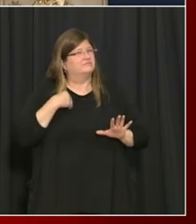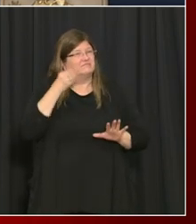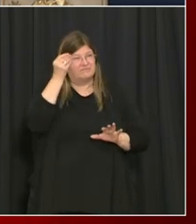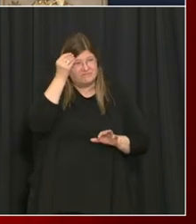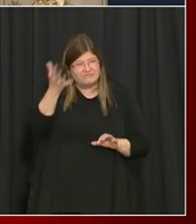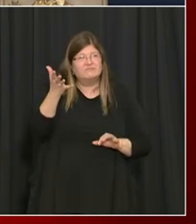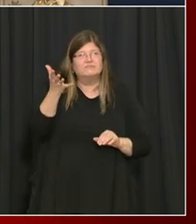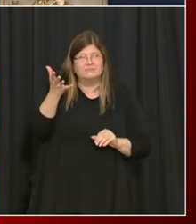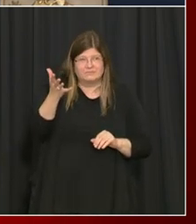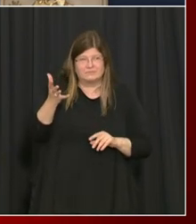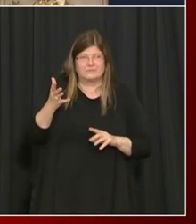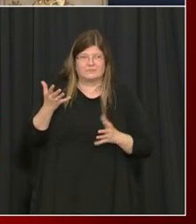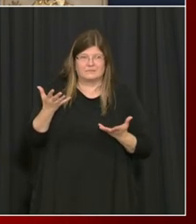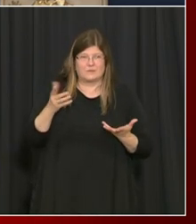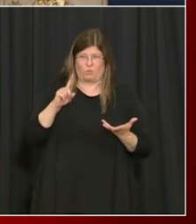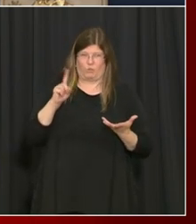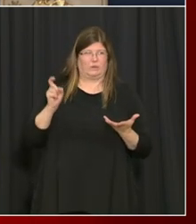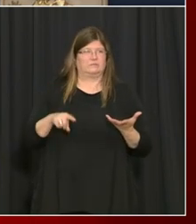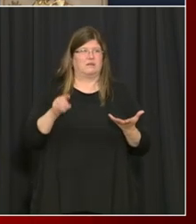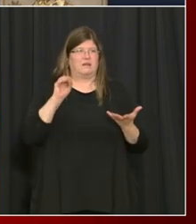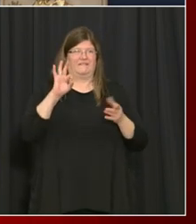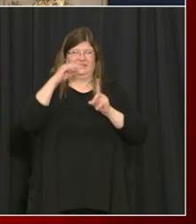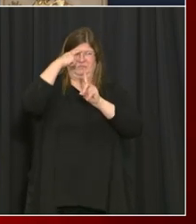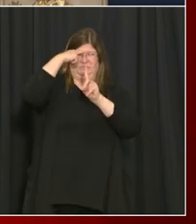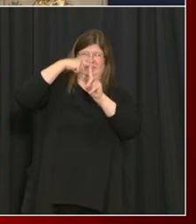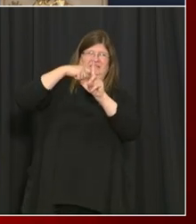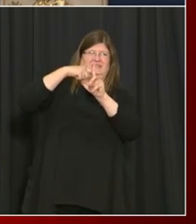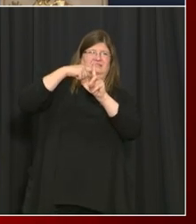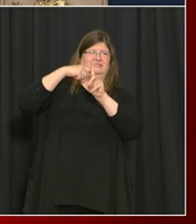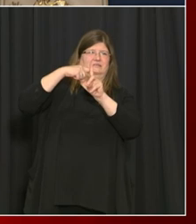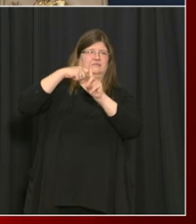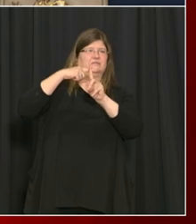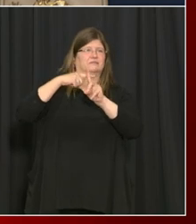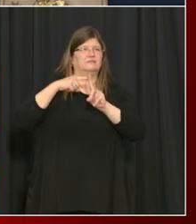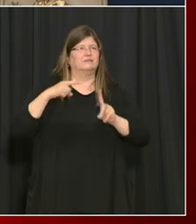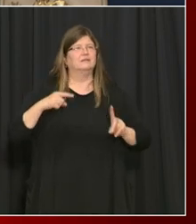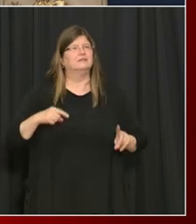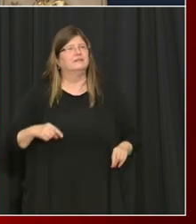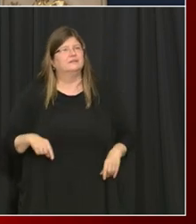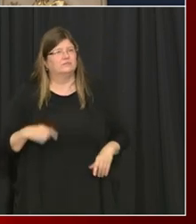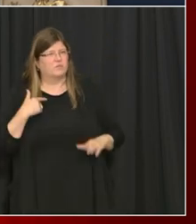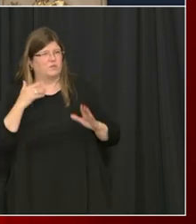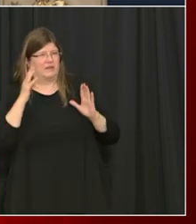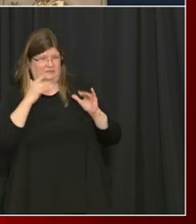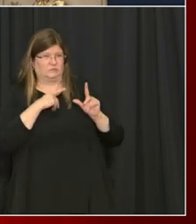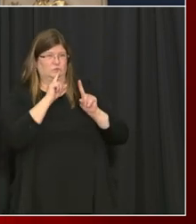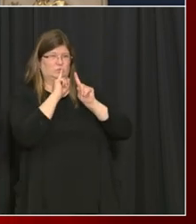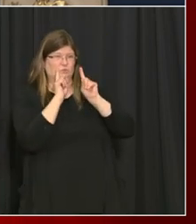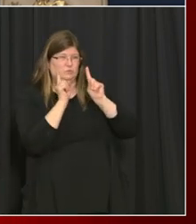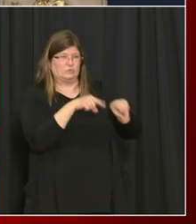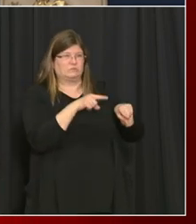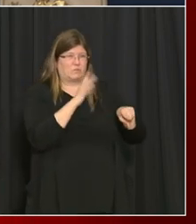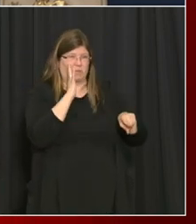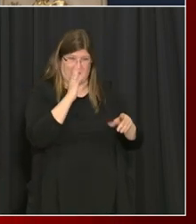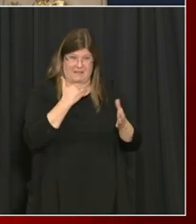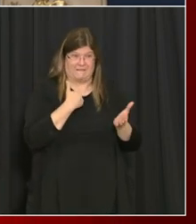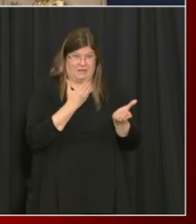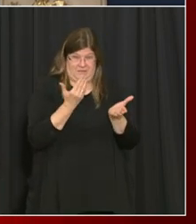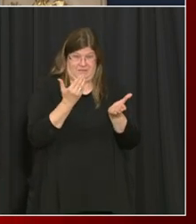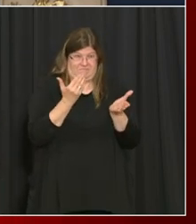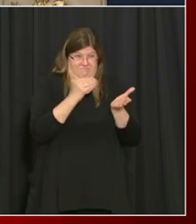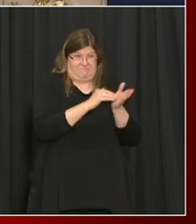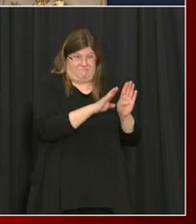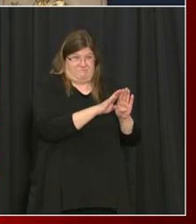the question of positivity. I think it was reported that we said that we would have a reopening goal focused